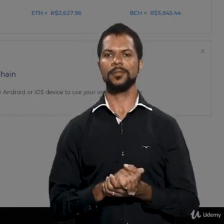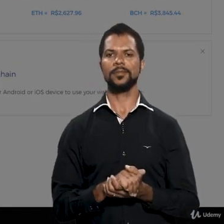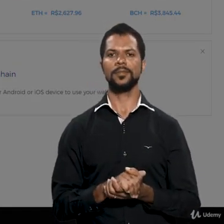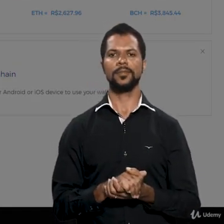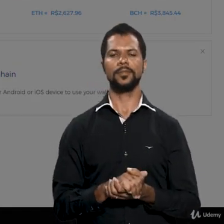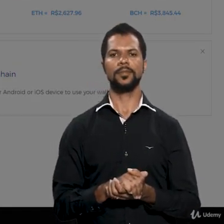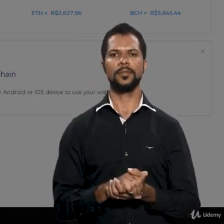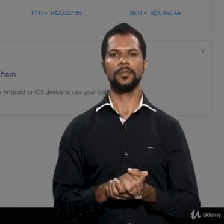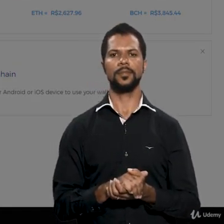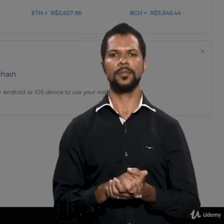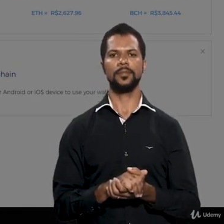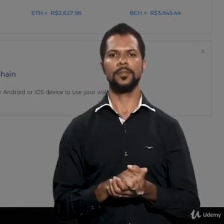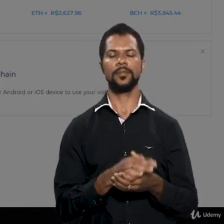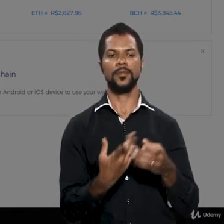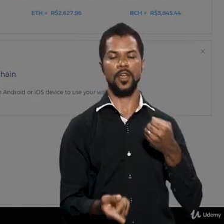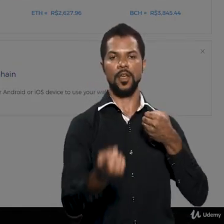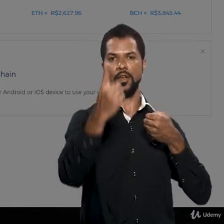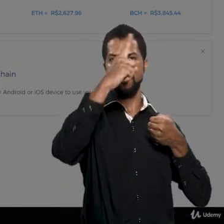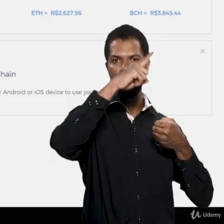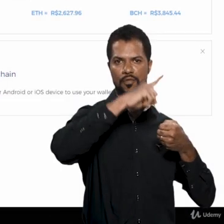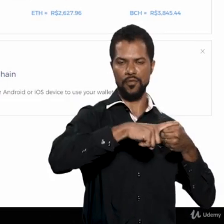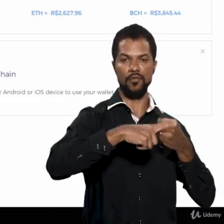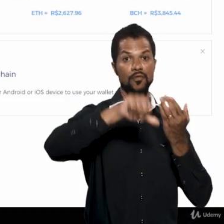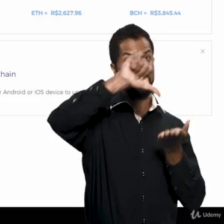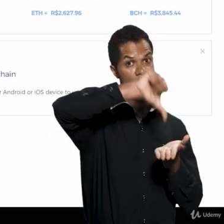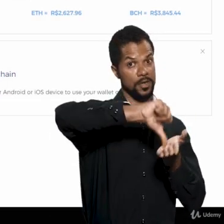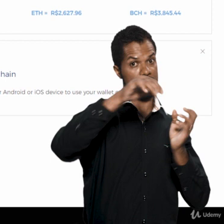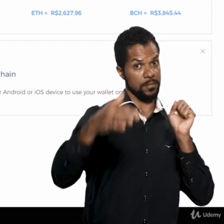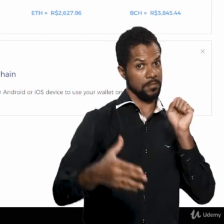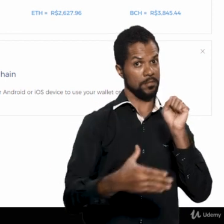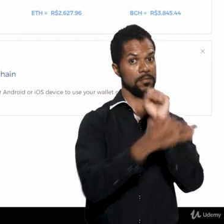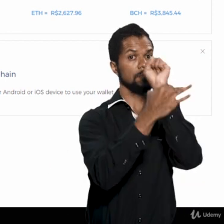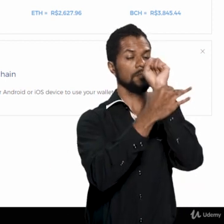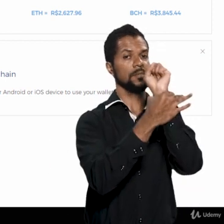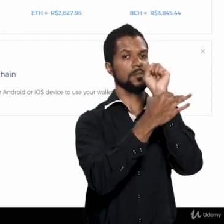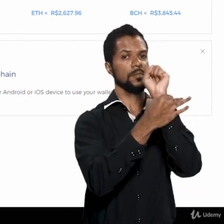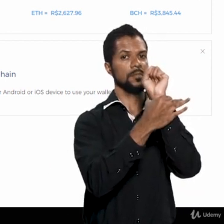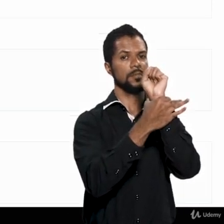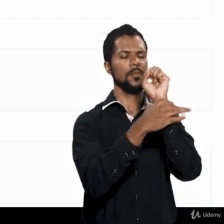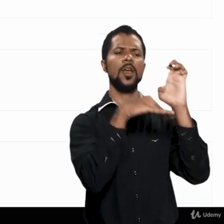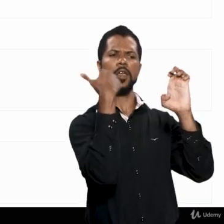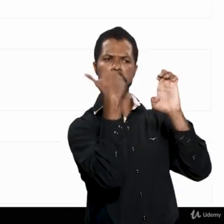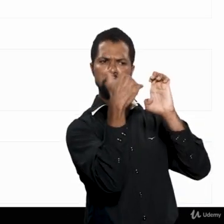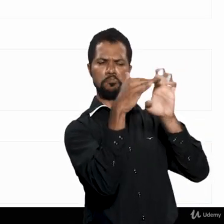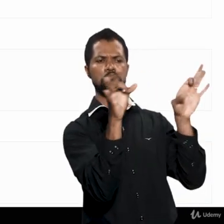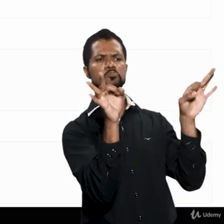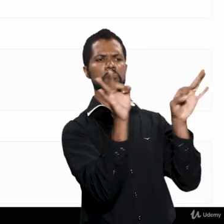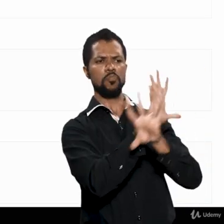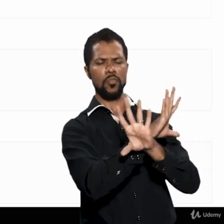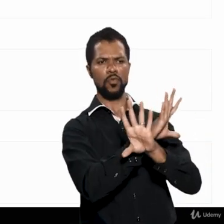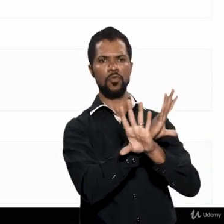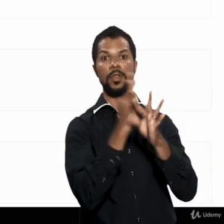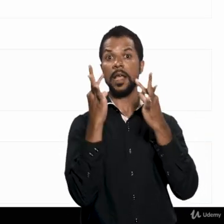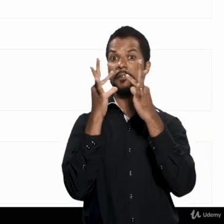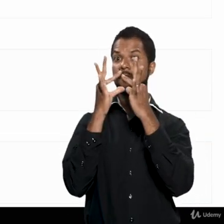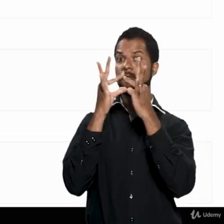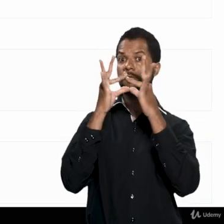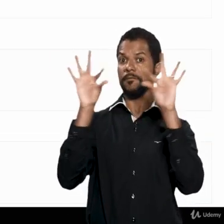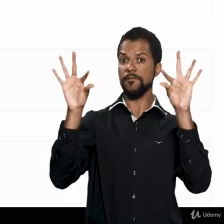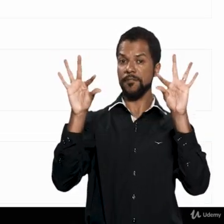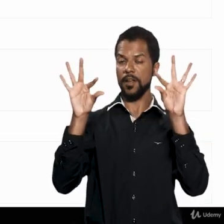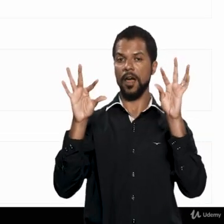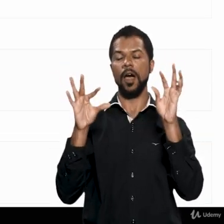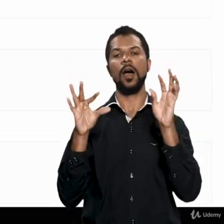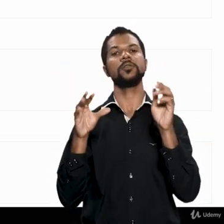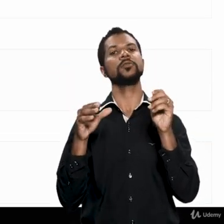save. I don't want that. So let's go to the security center email has been validated. My